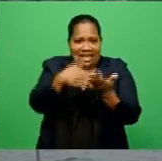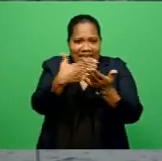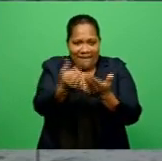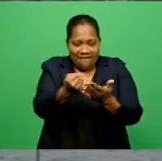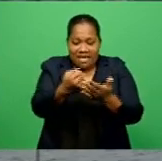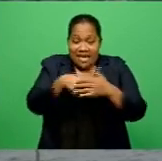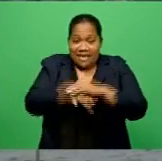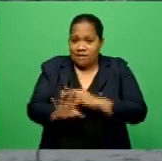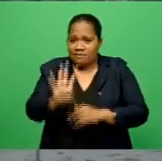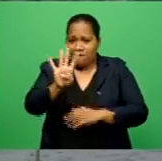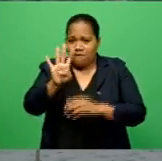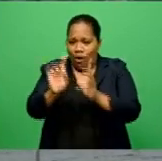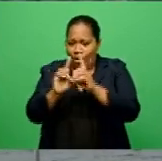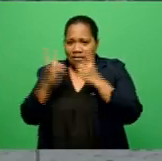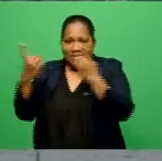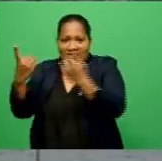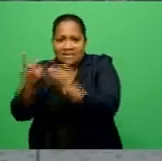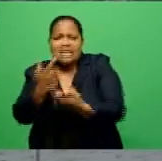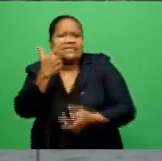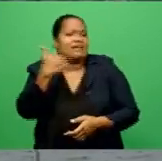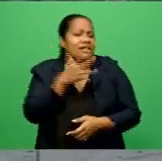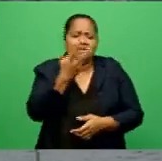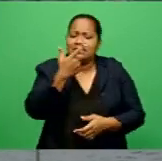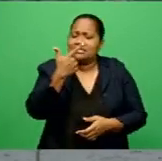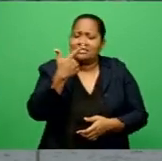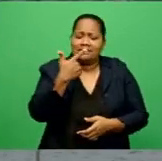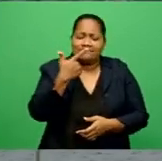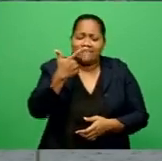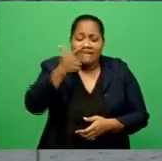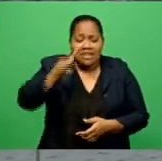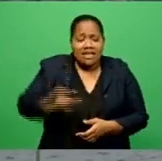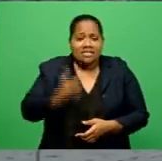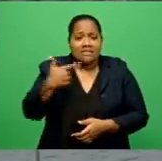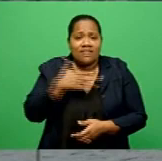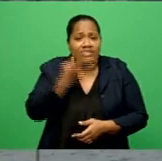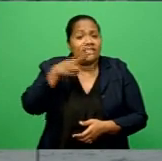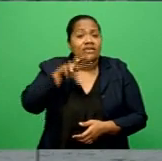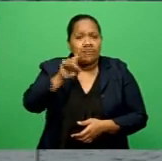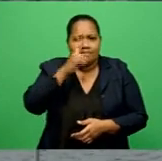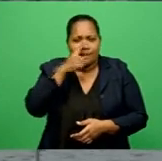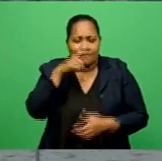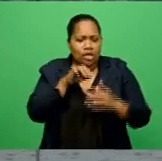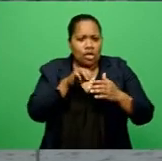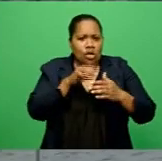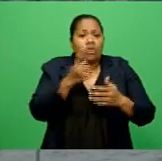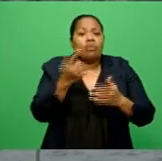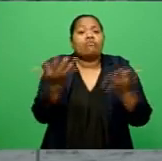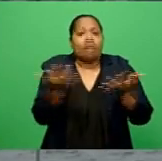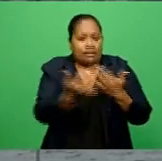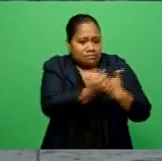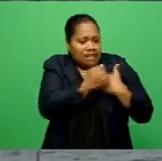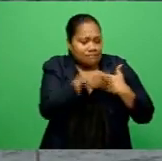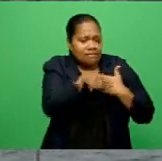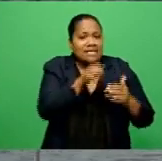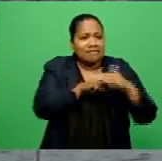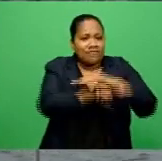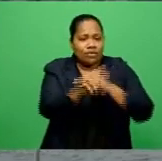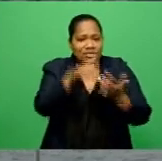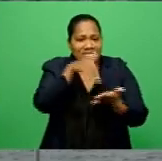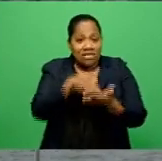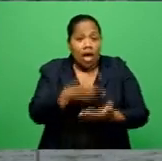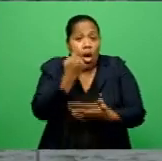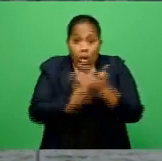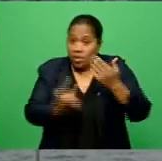with 7,731 evacuees taking shelter. The National Disaster Management Office says only 1